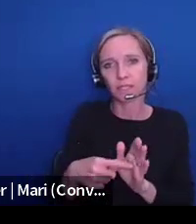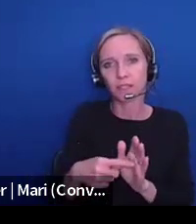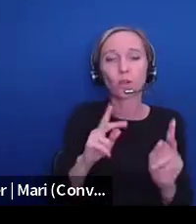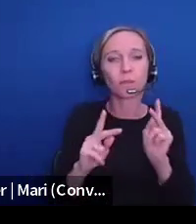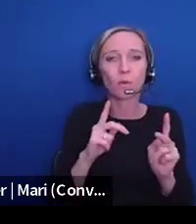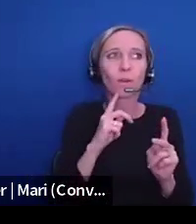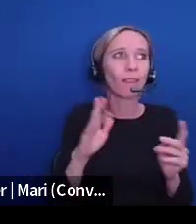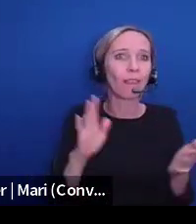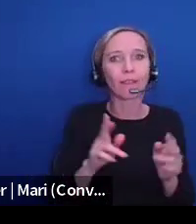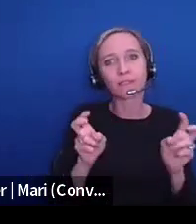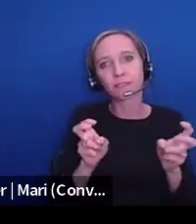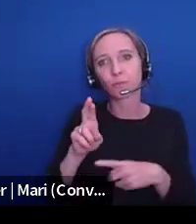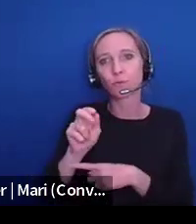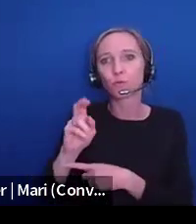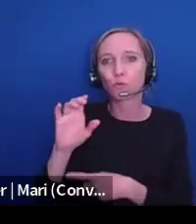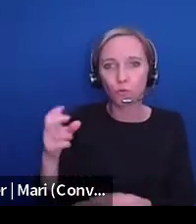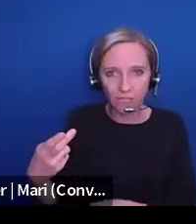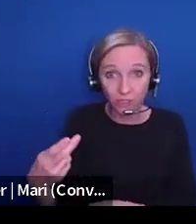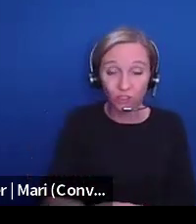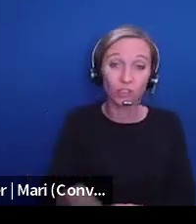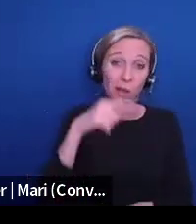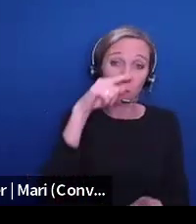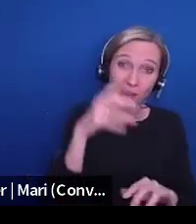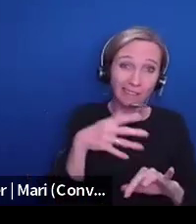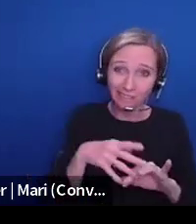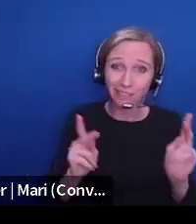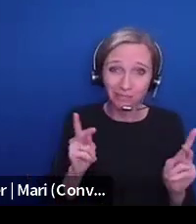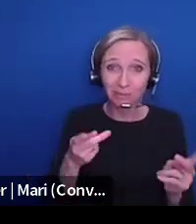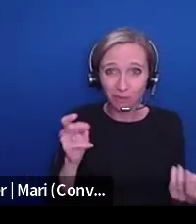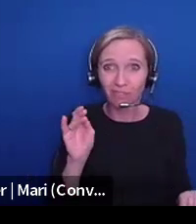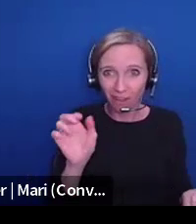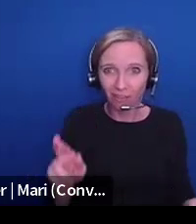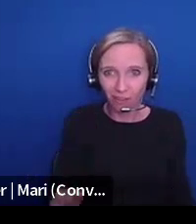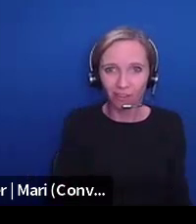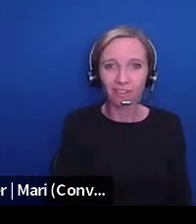less reach or Black, Indigenous, and people of color.